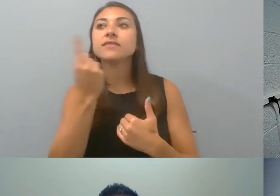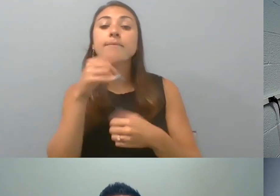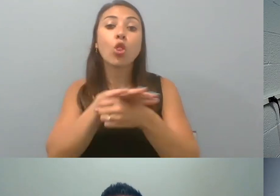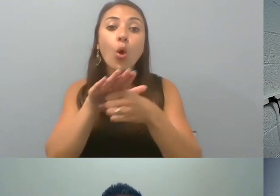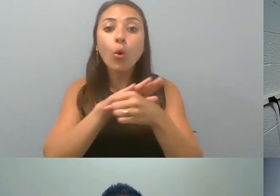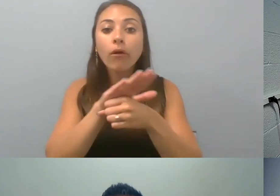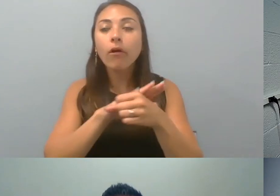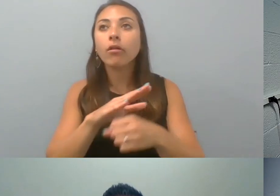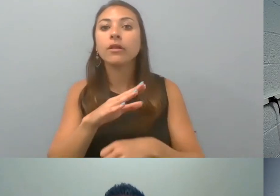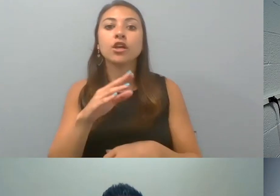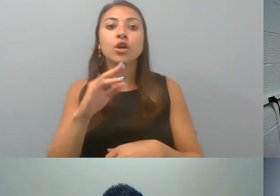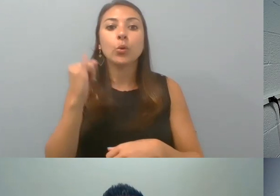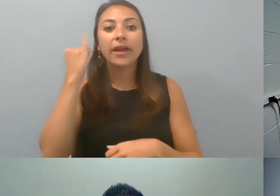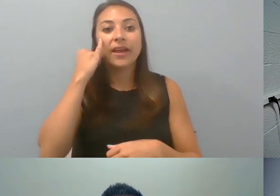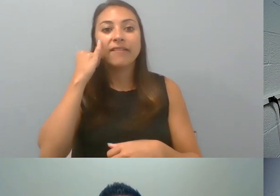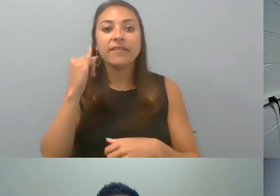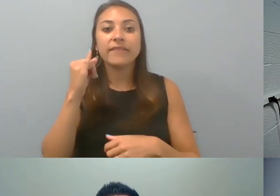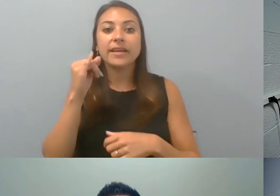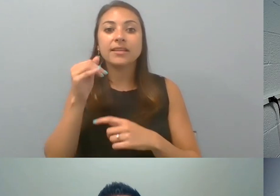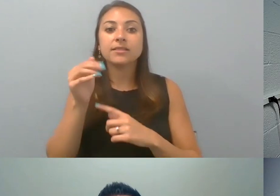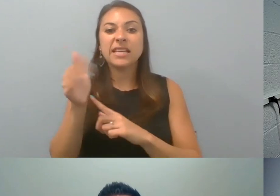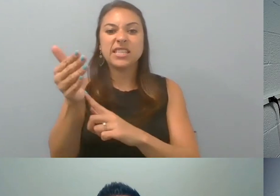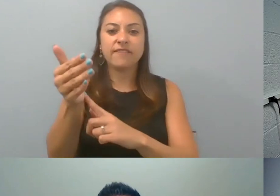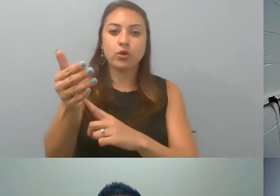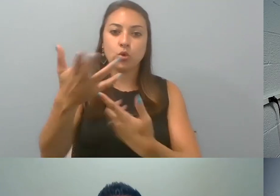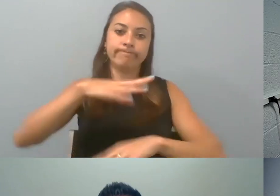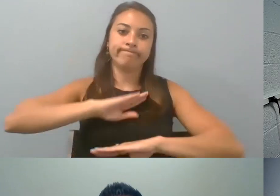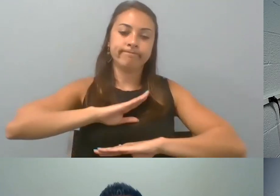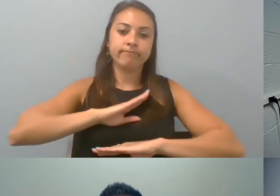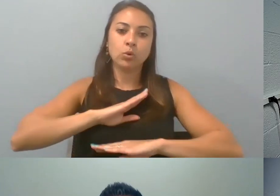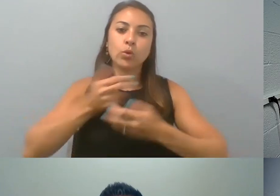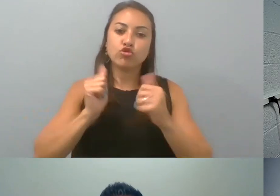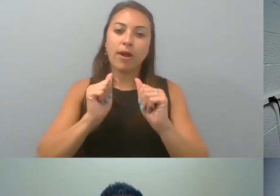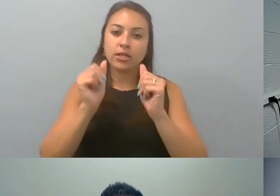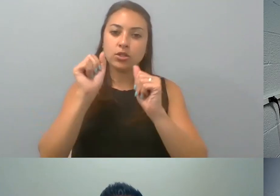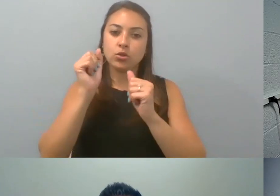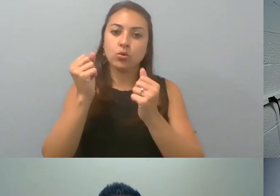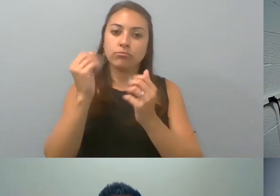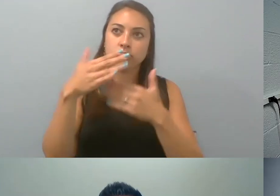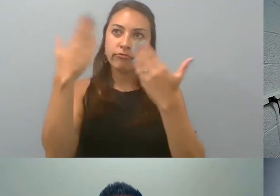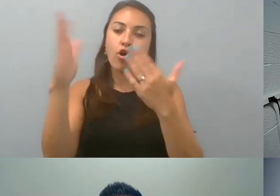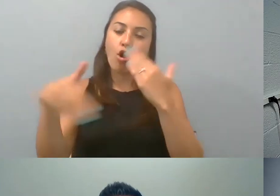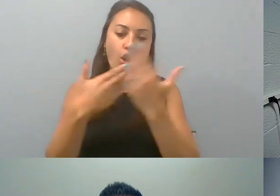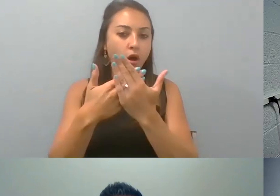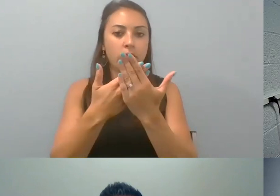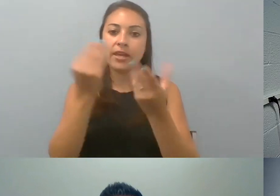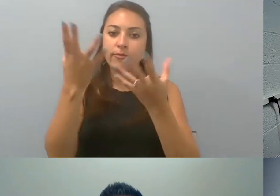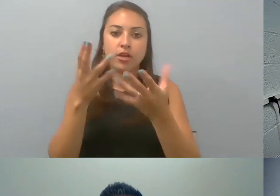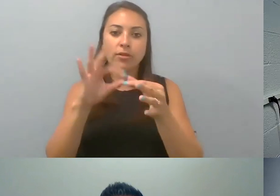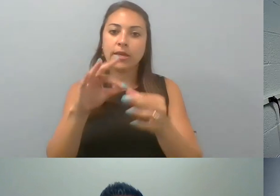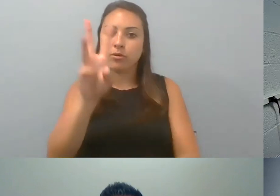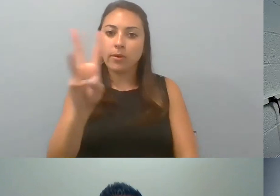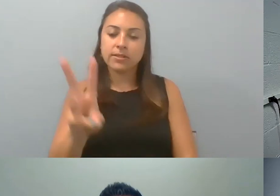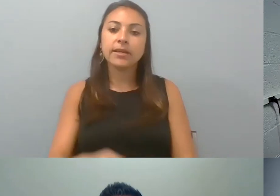meets the seafood watch criteria. So we try to give out as much information as possible. All of that are things that are available